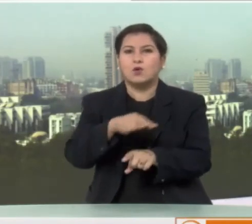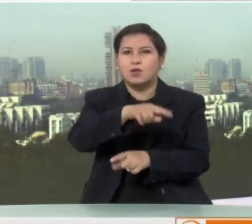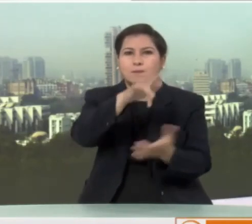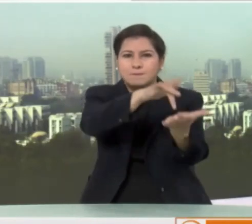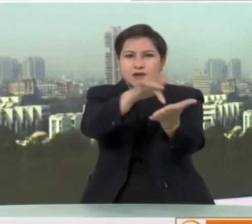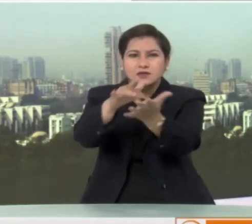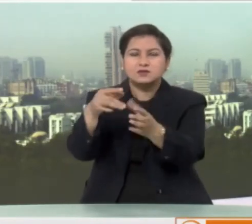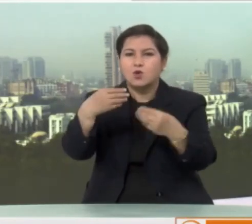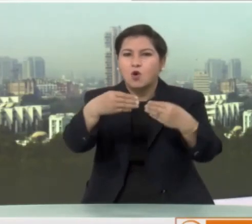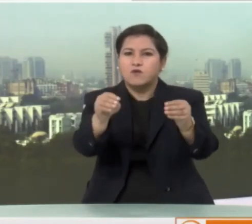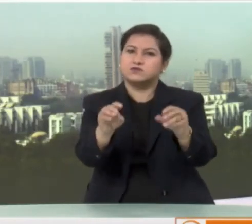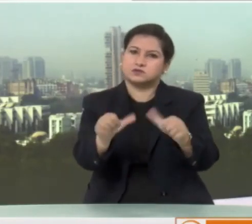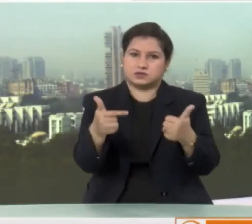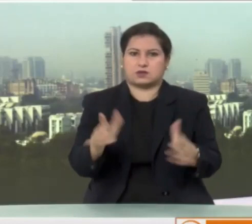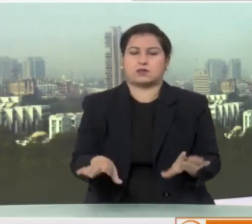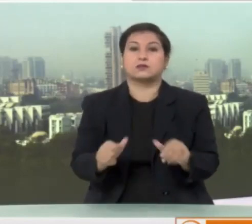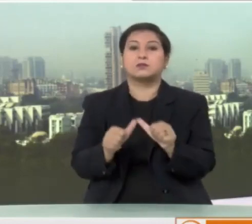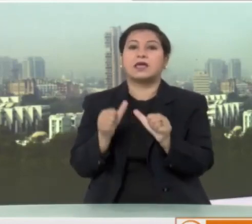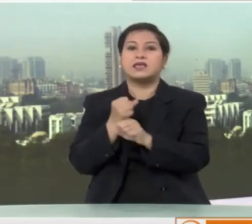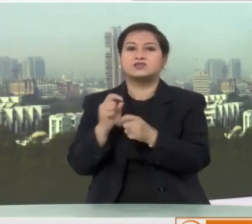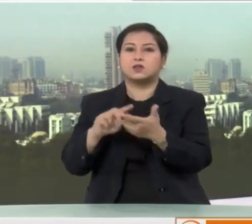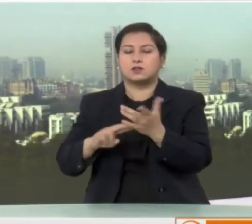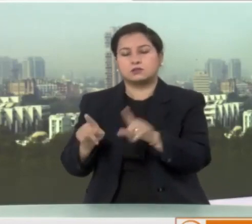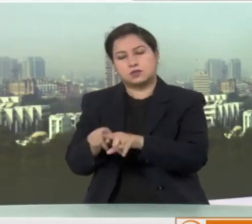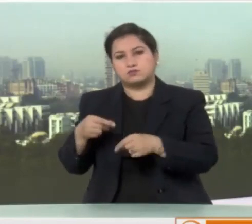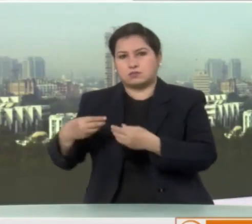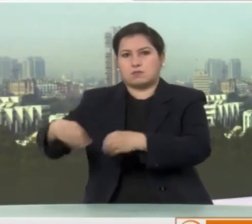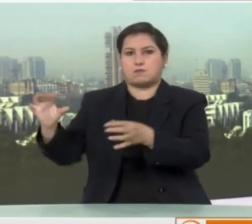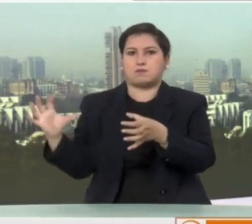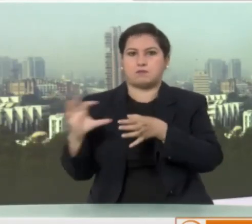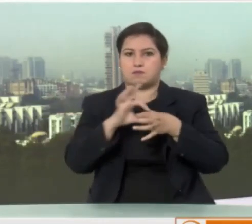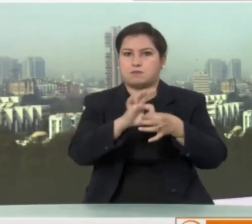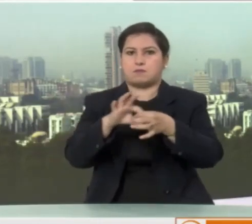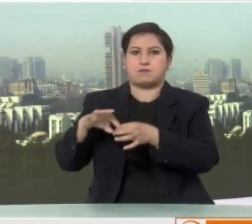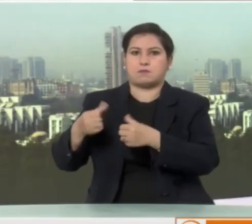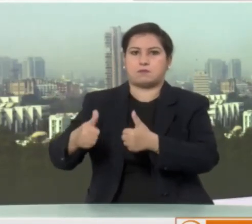centres and ticketing agents from today.